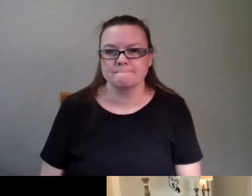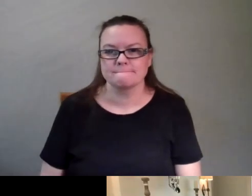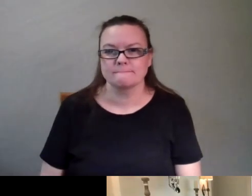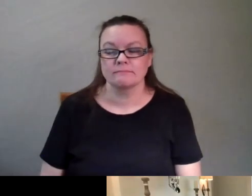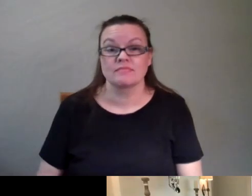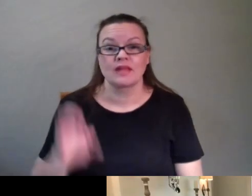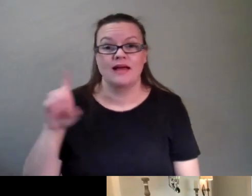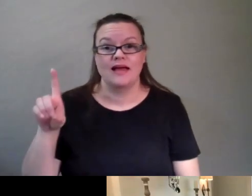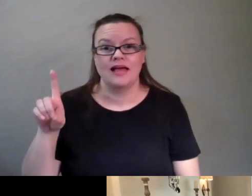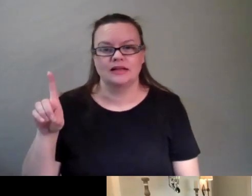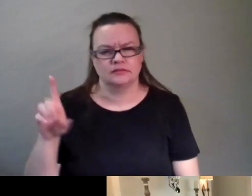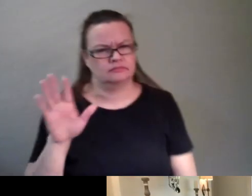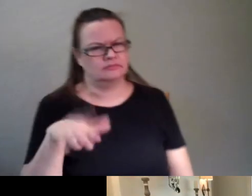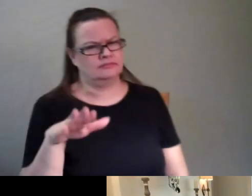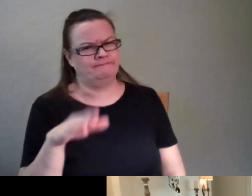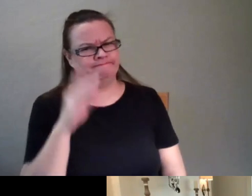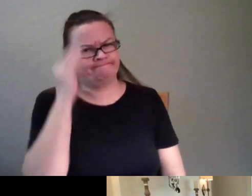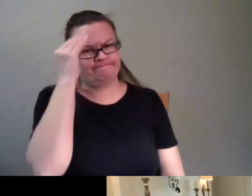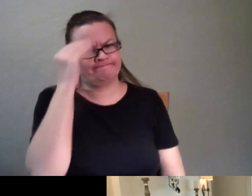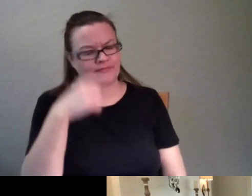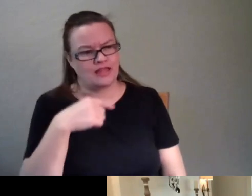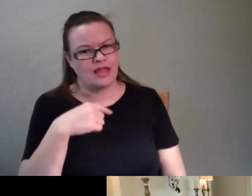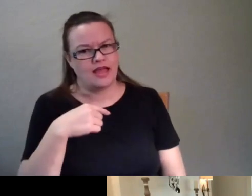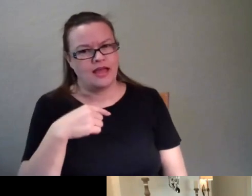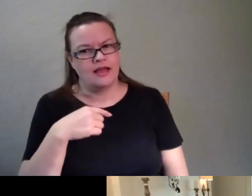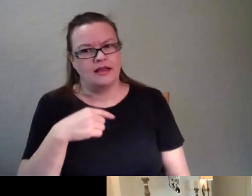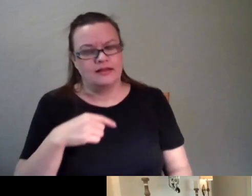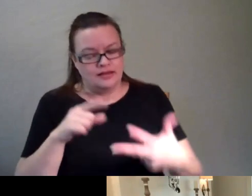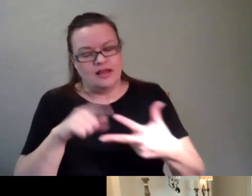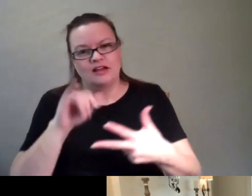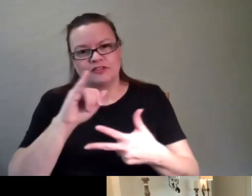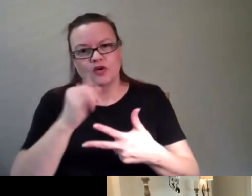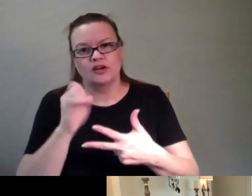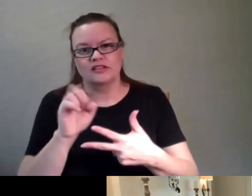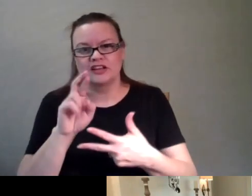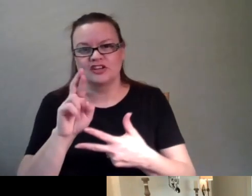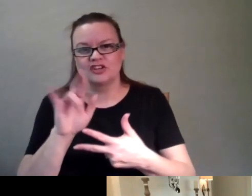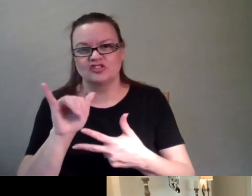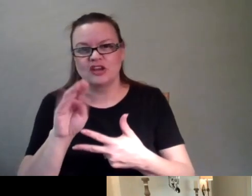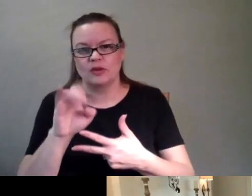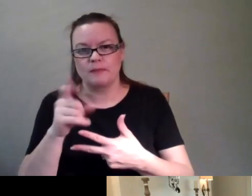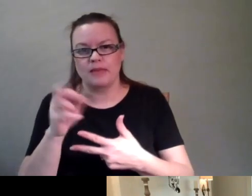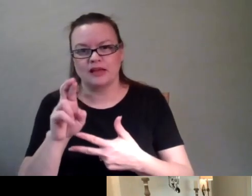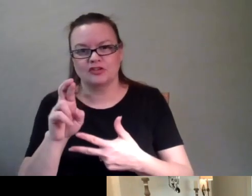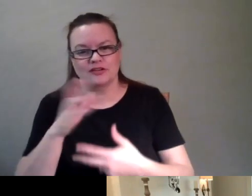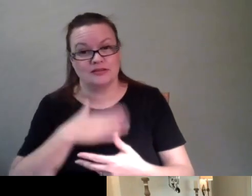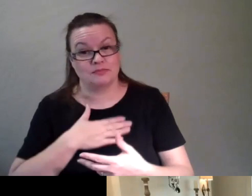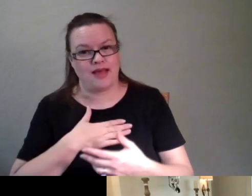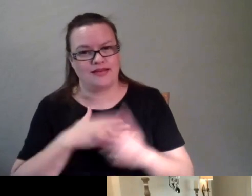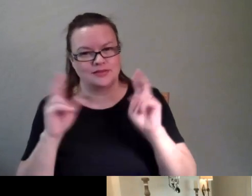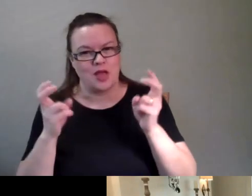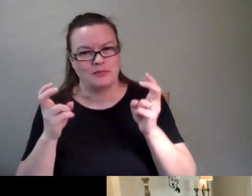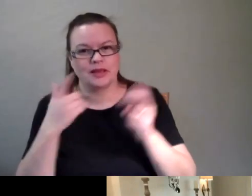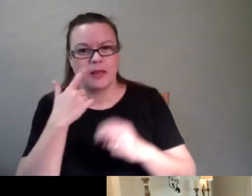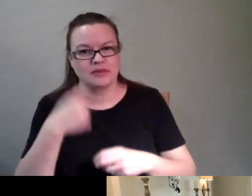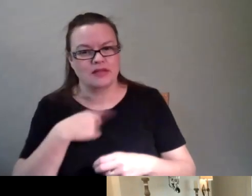Boy, a couple of things. I love the gerrymandering, and Celinda and I disagree on this, mainly because I've been